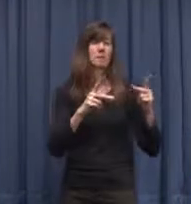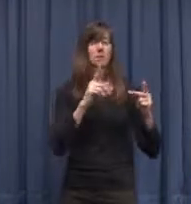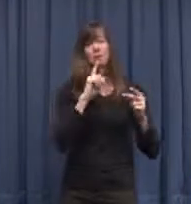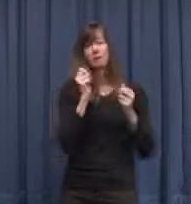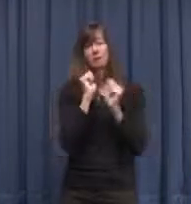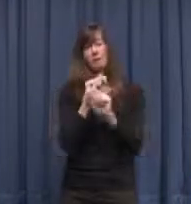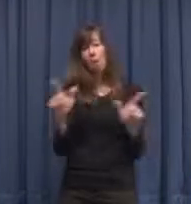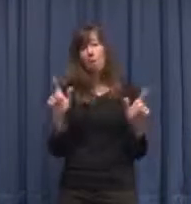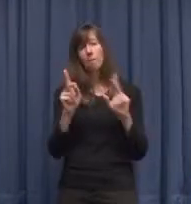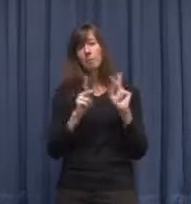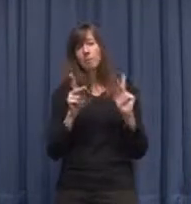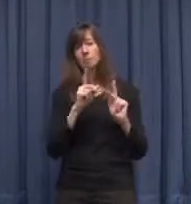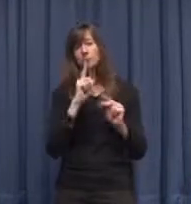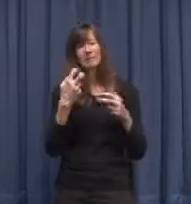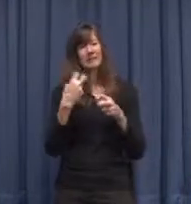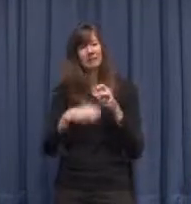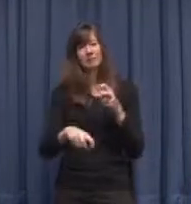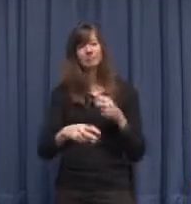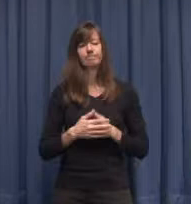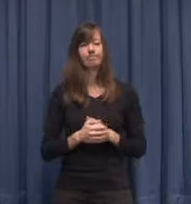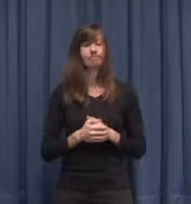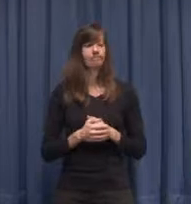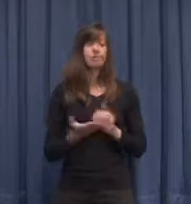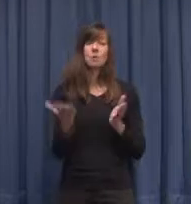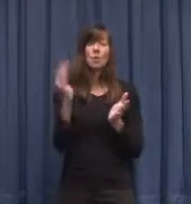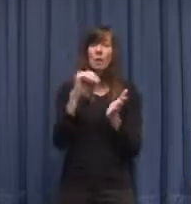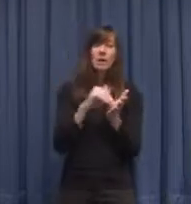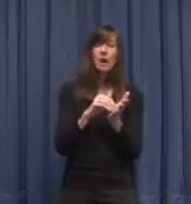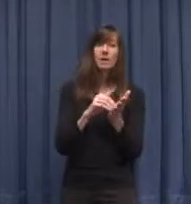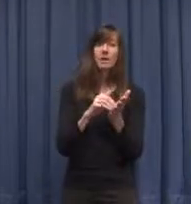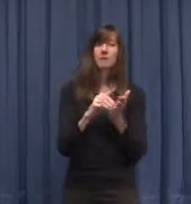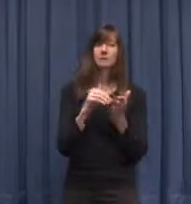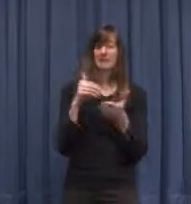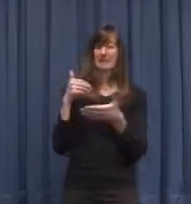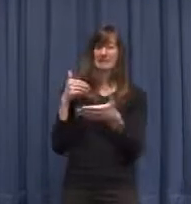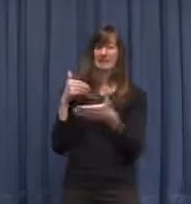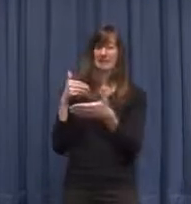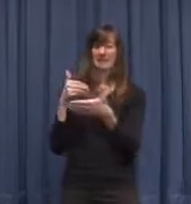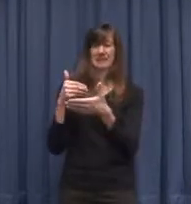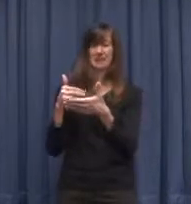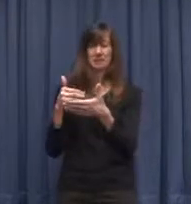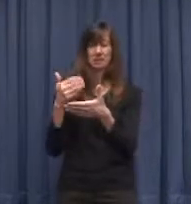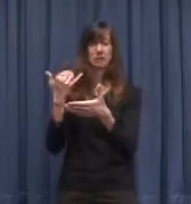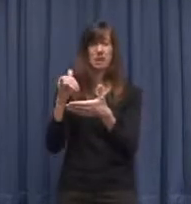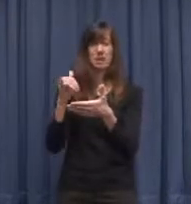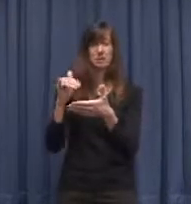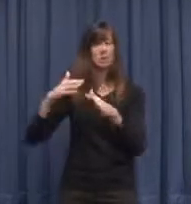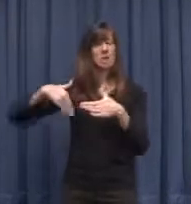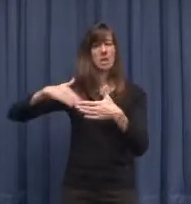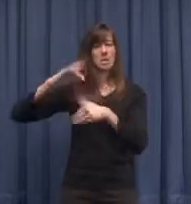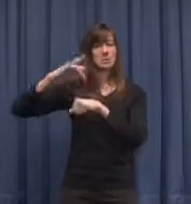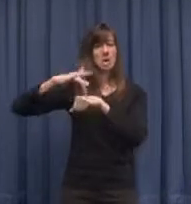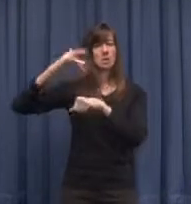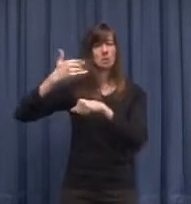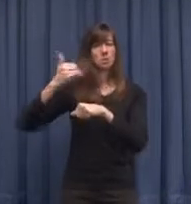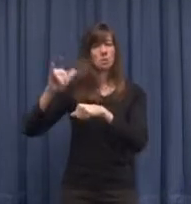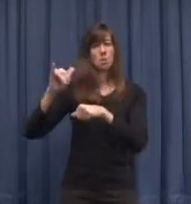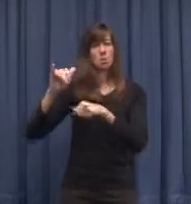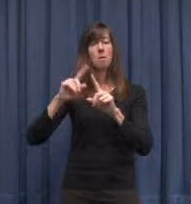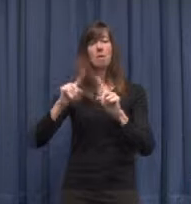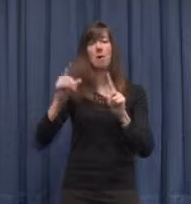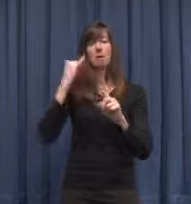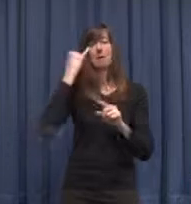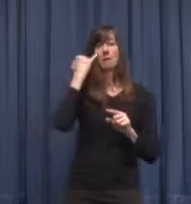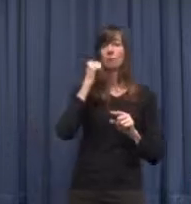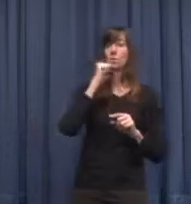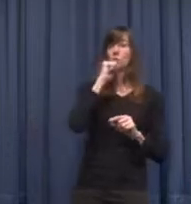So again, we're not there yet, but if we don't drastically turn around the situation and start flattening that steep spike, we